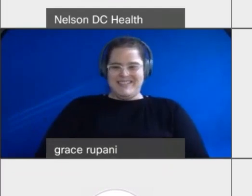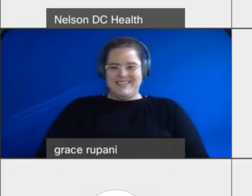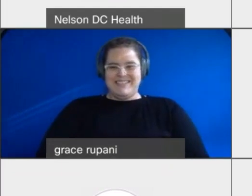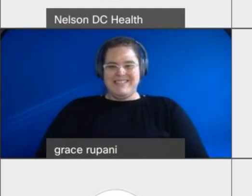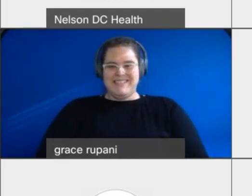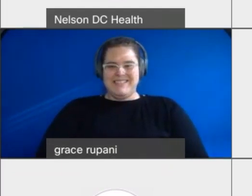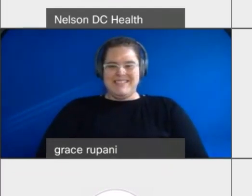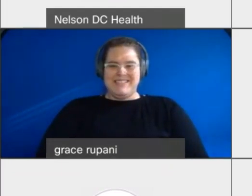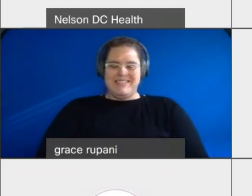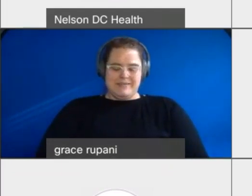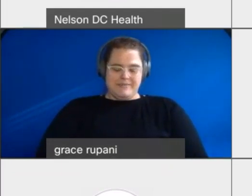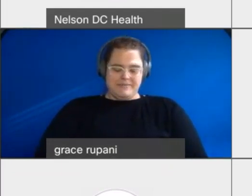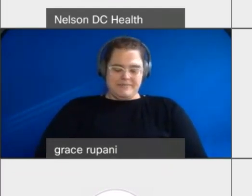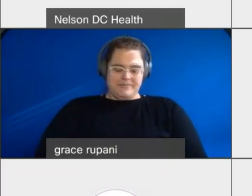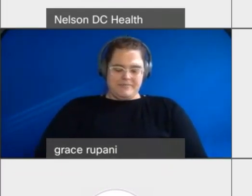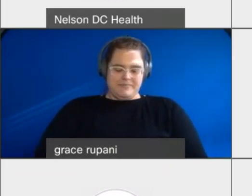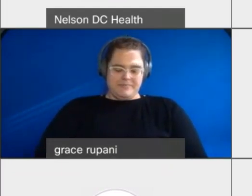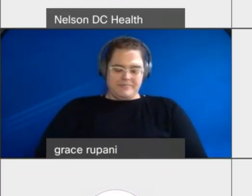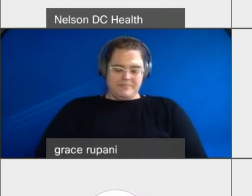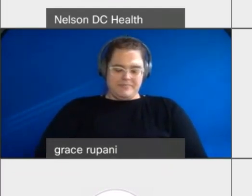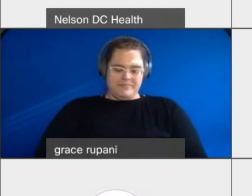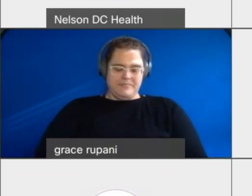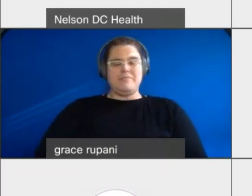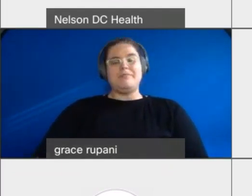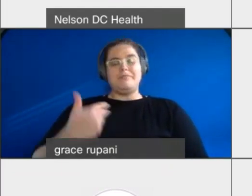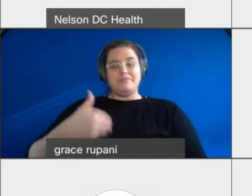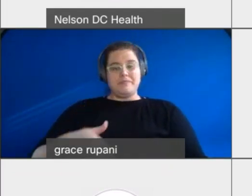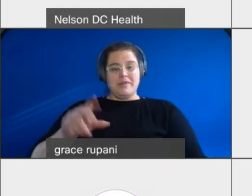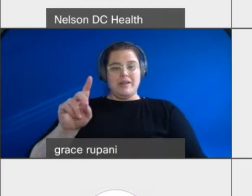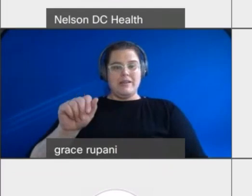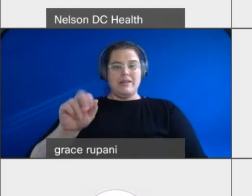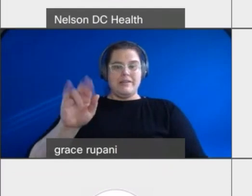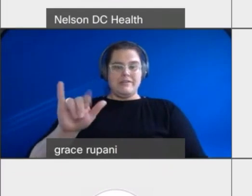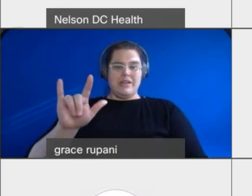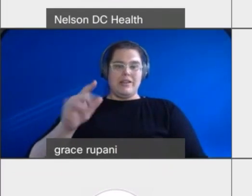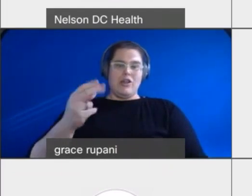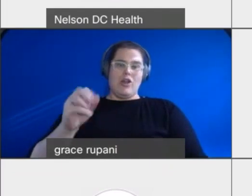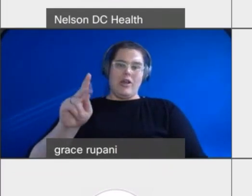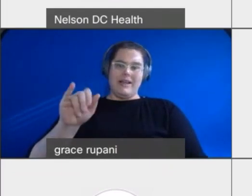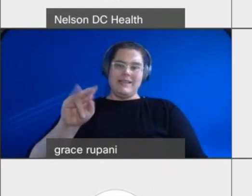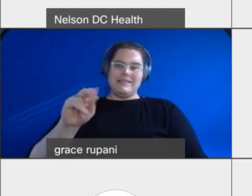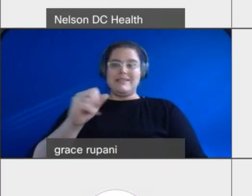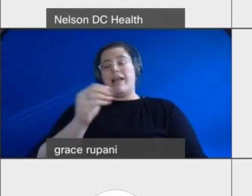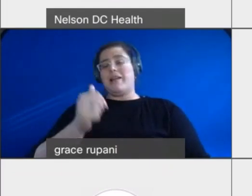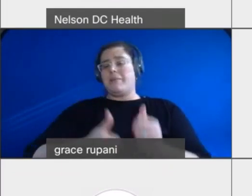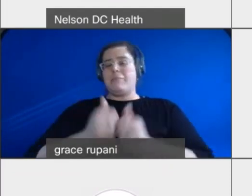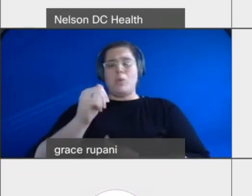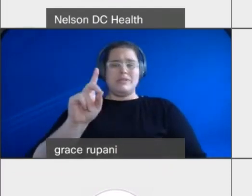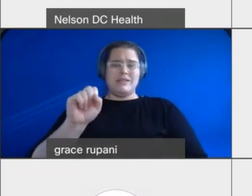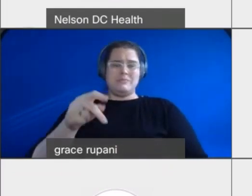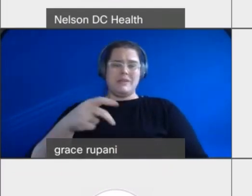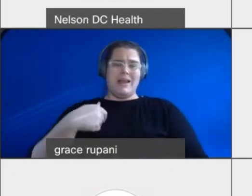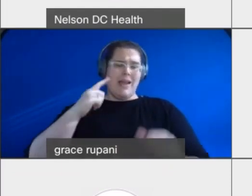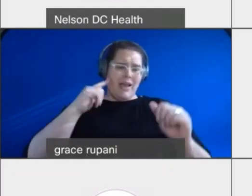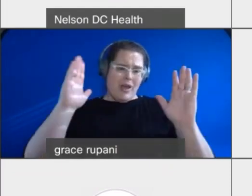Yeah, and I want to just, as a plug, and hopefully most of your DSPs will take this vaccine again,